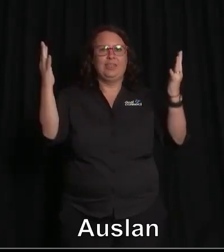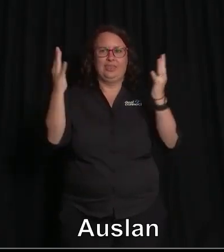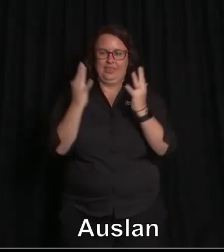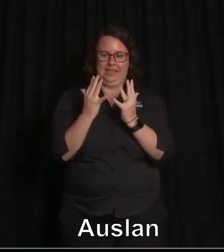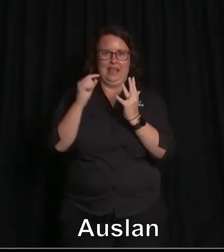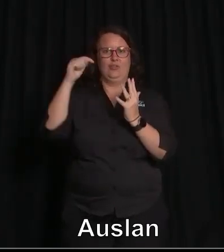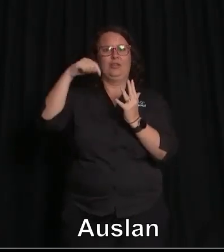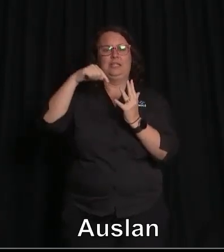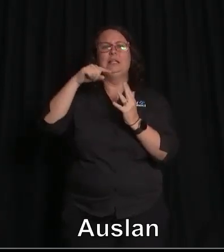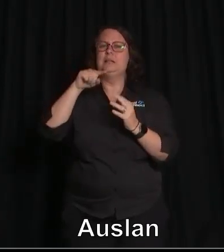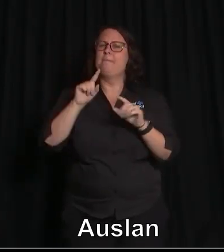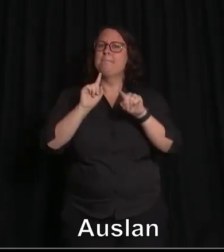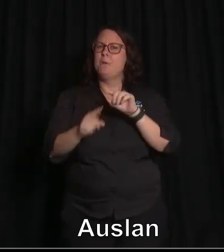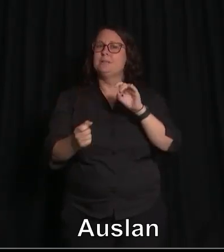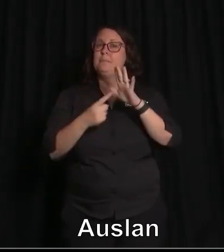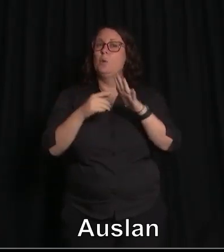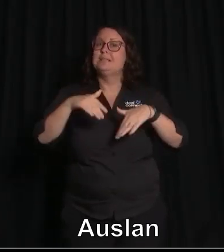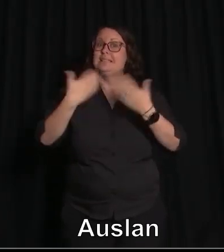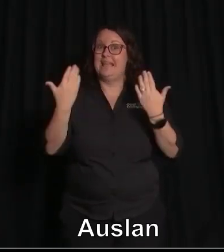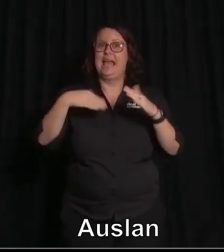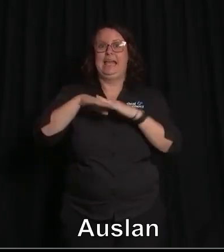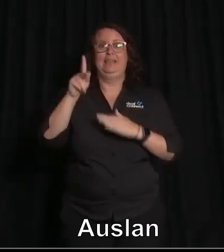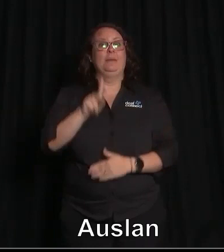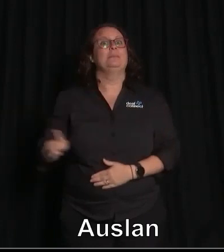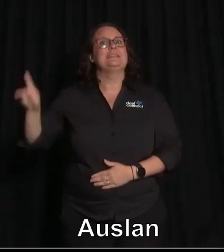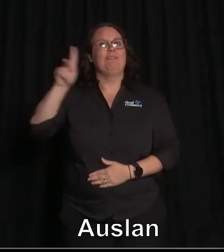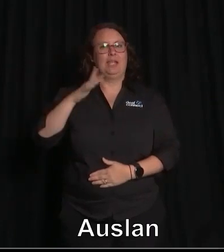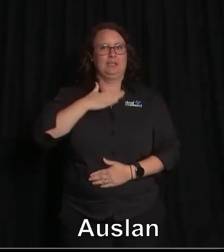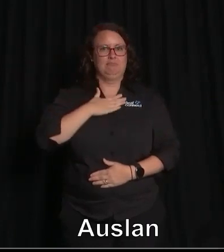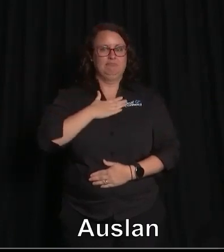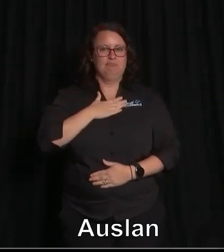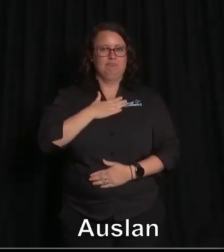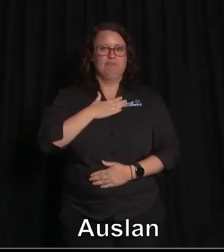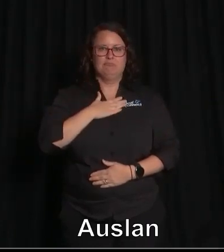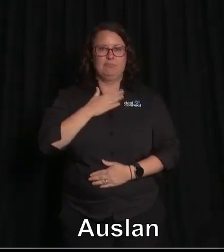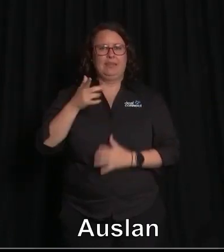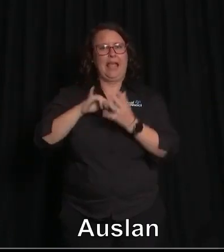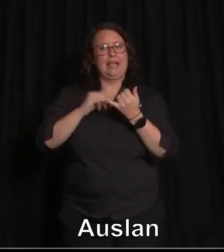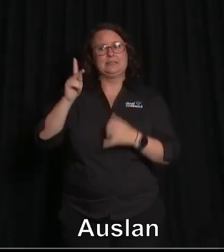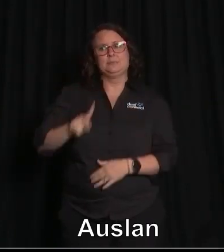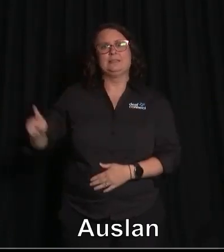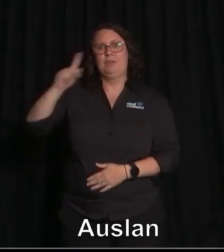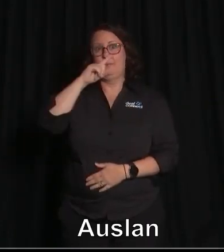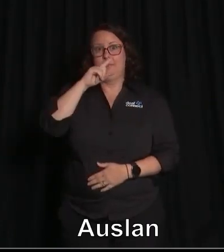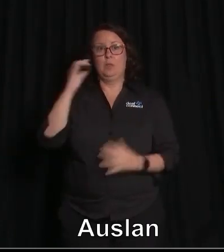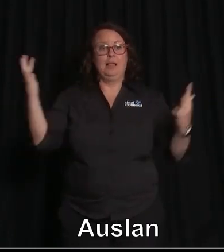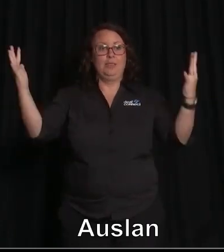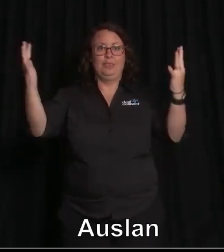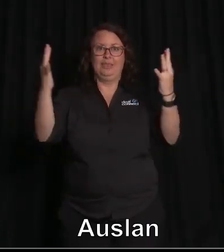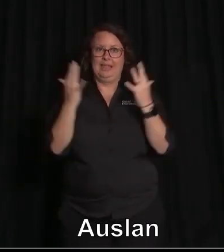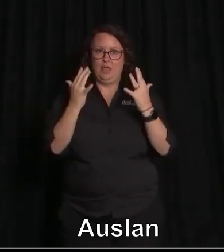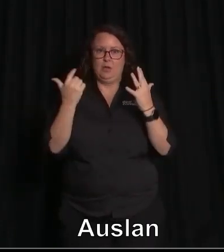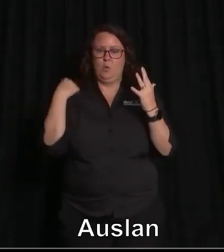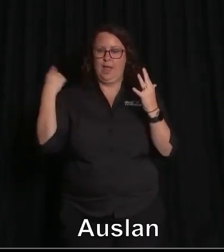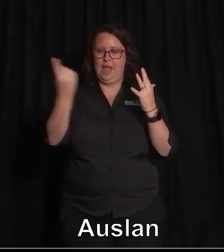important day in the Pacific, in our lives as Pacific people. It is the day we all come together for